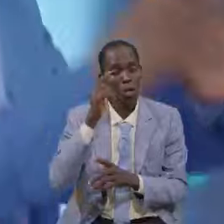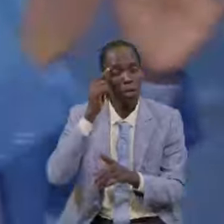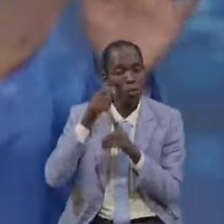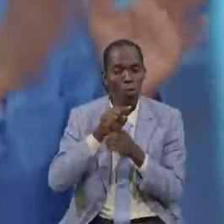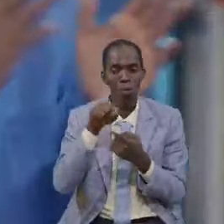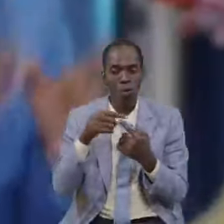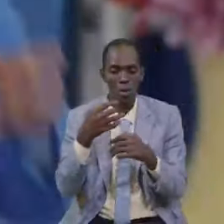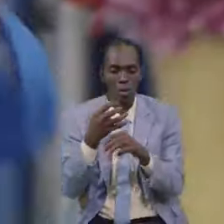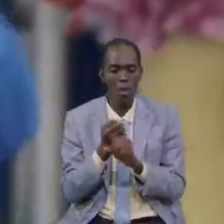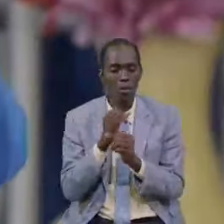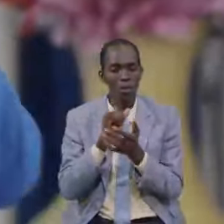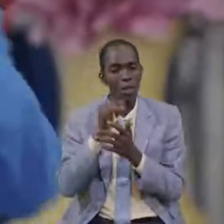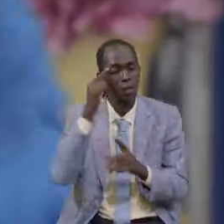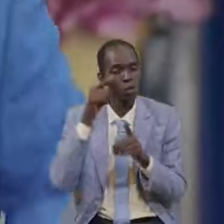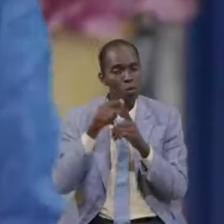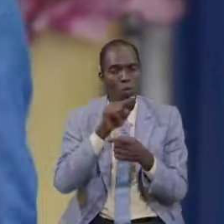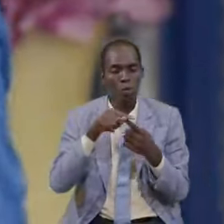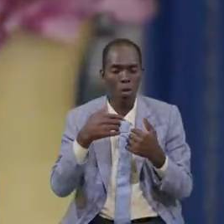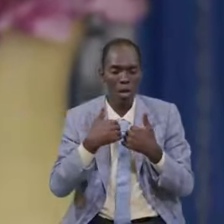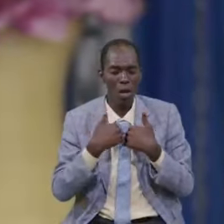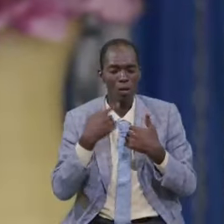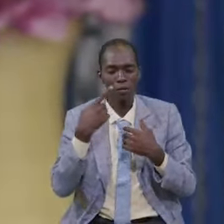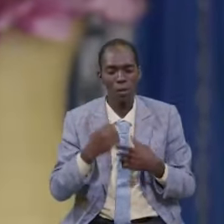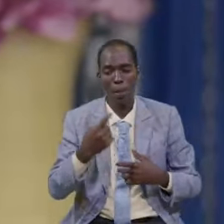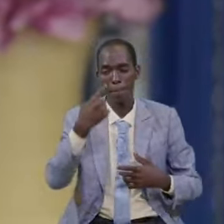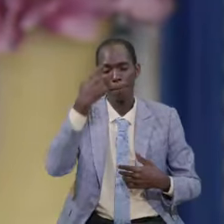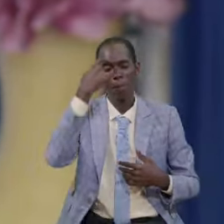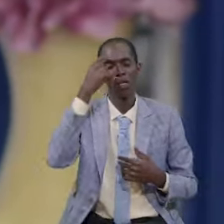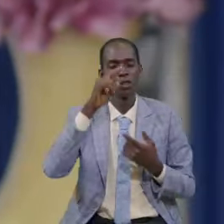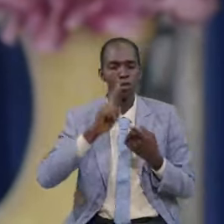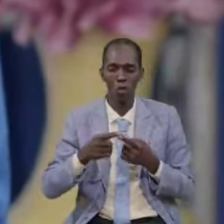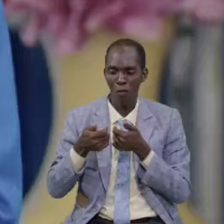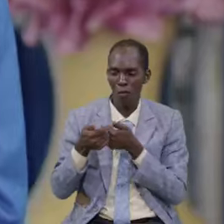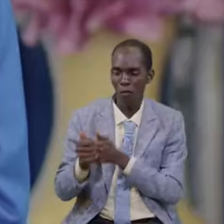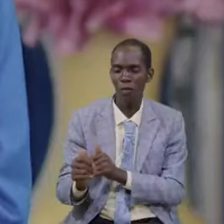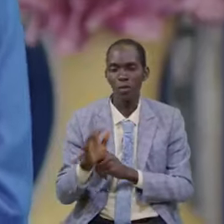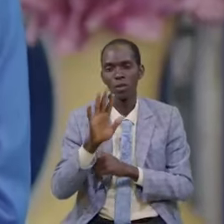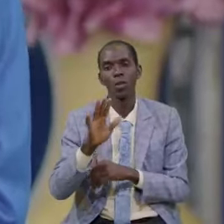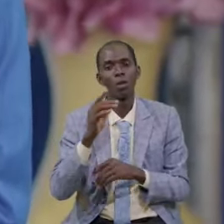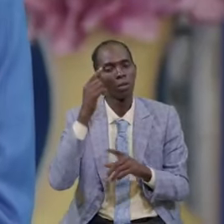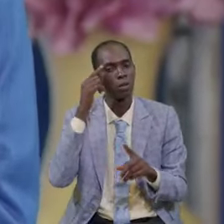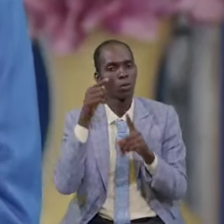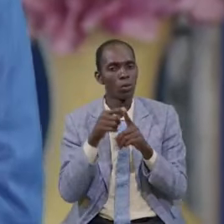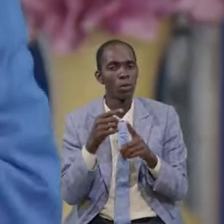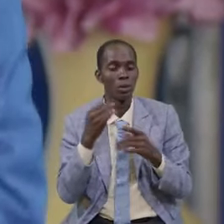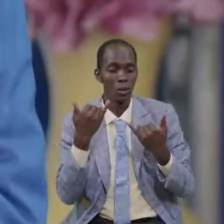the mind to keep to your goal. Now, if I say, "Are you still